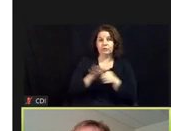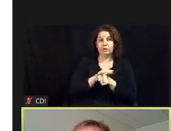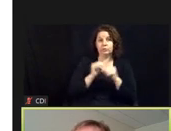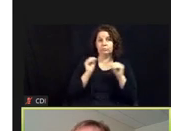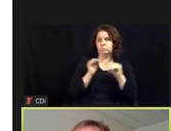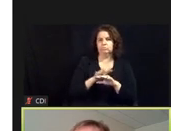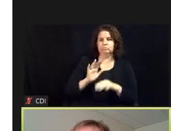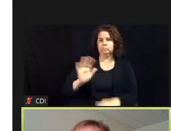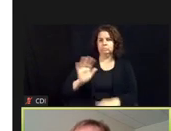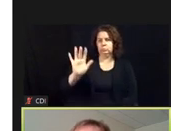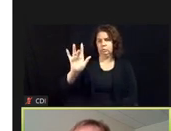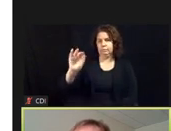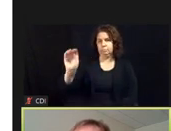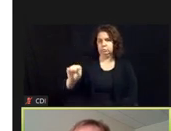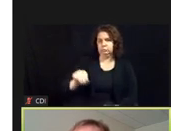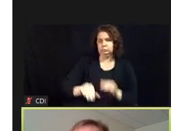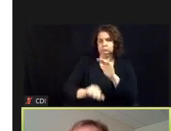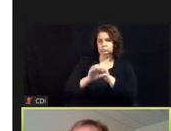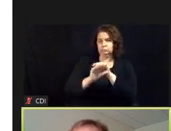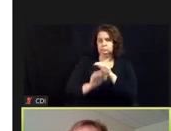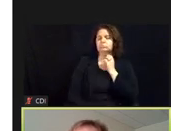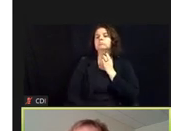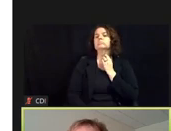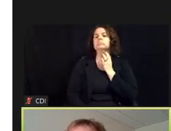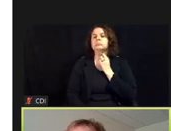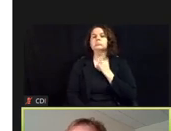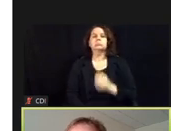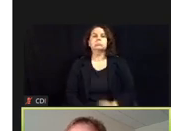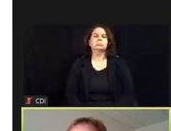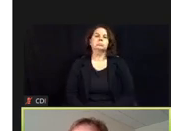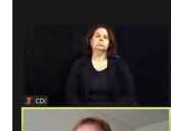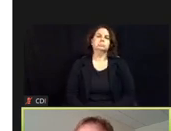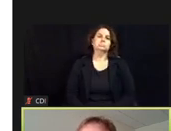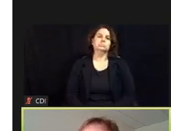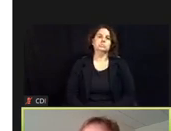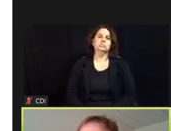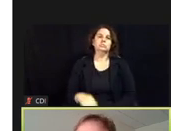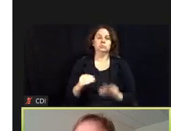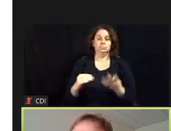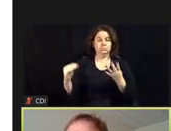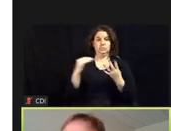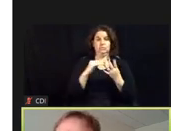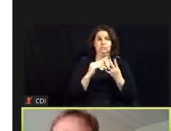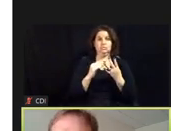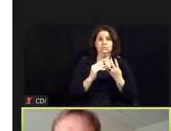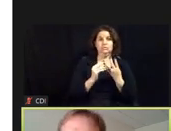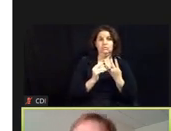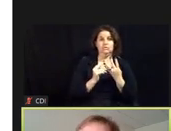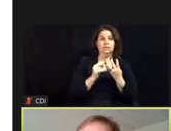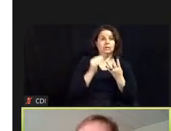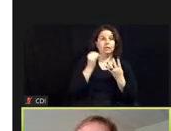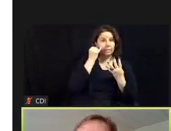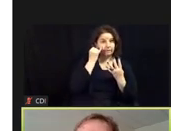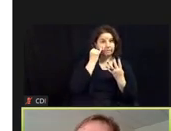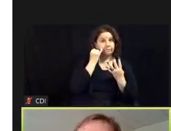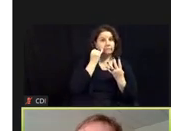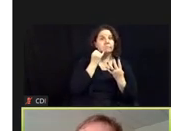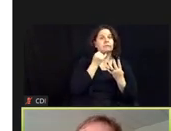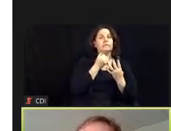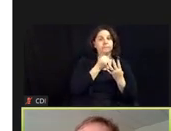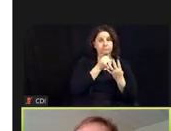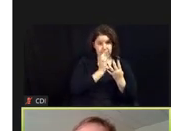And then moving into Tier 2, these are the things that we can open if we get the green light for red